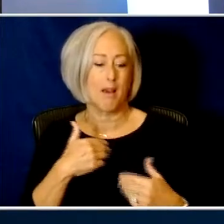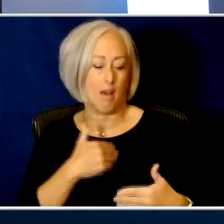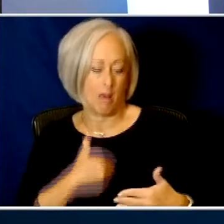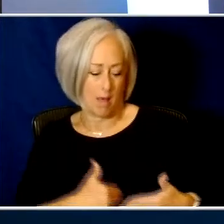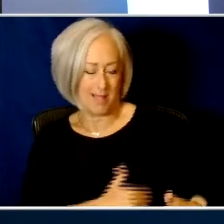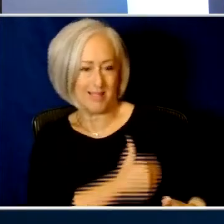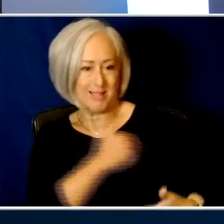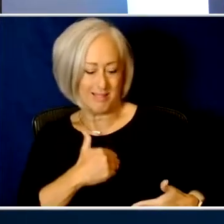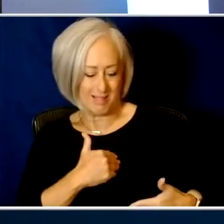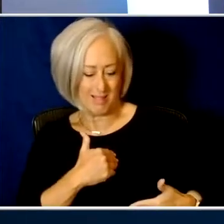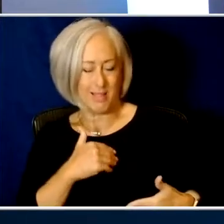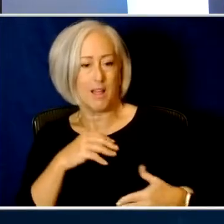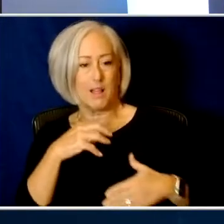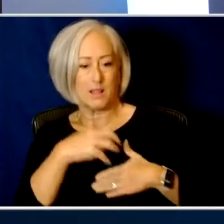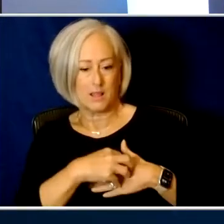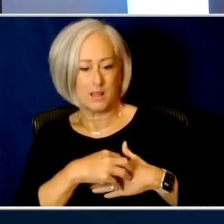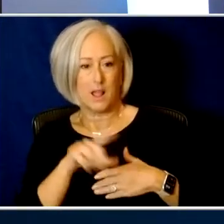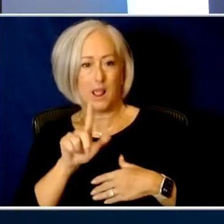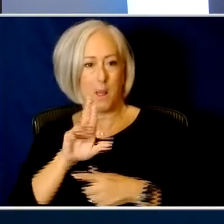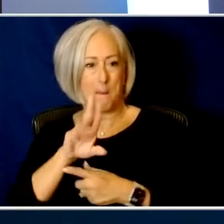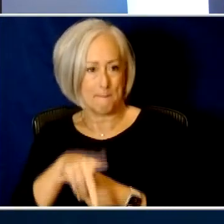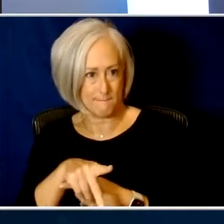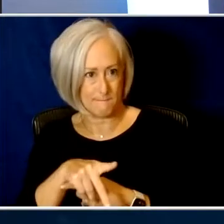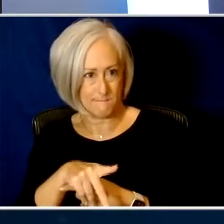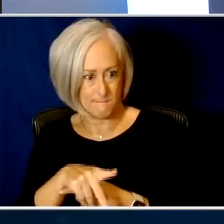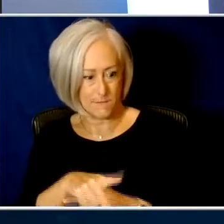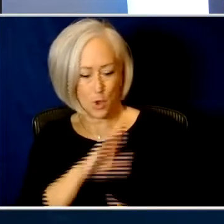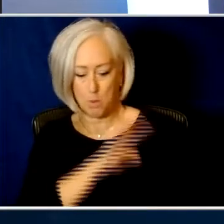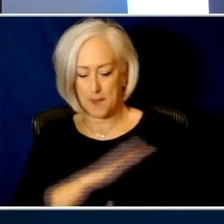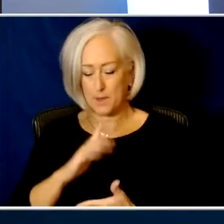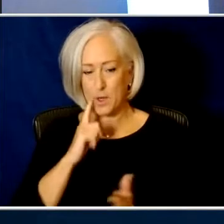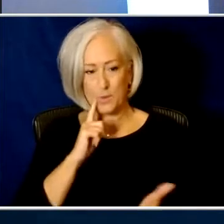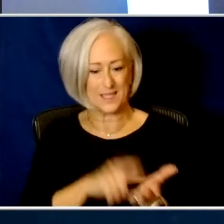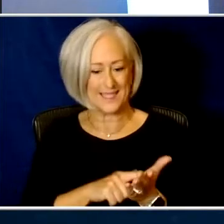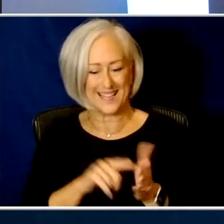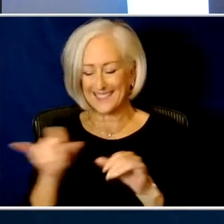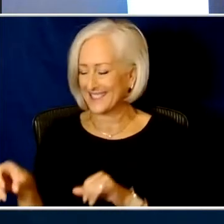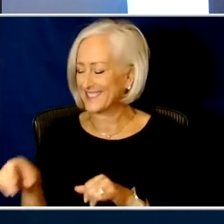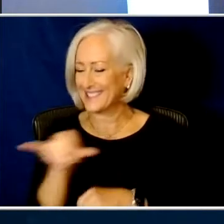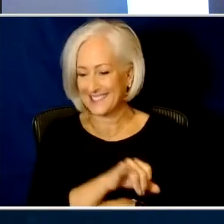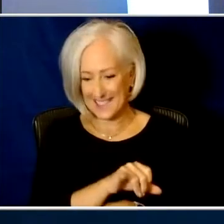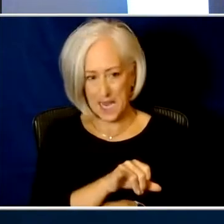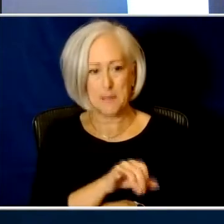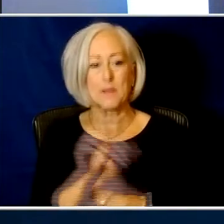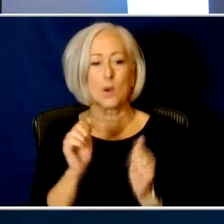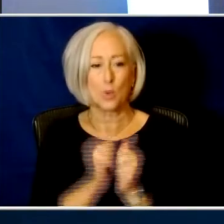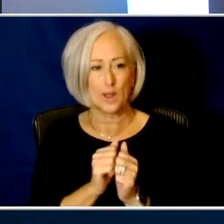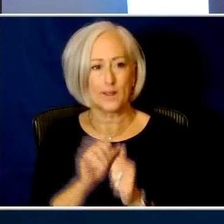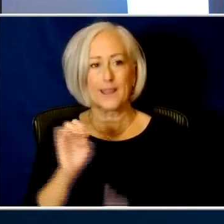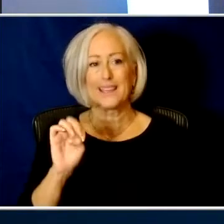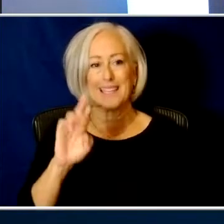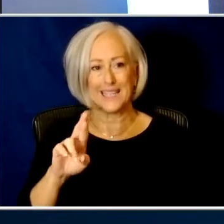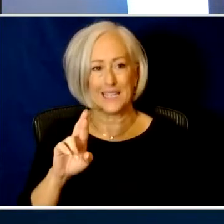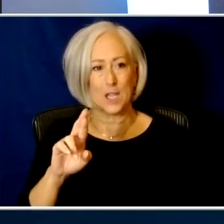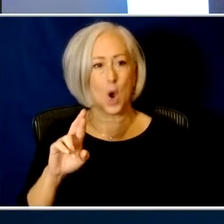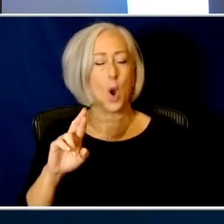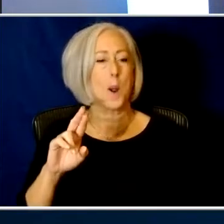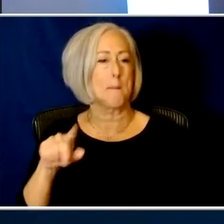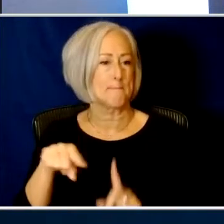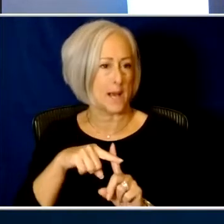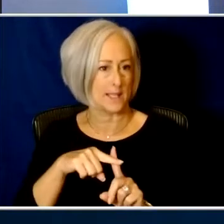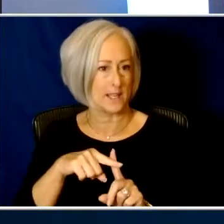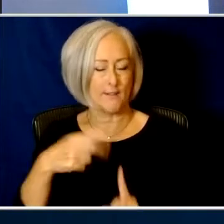same as other breast cancers. Do they present the same, or are there different symptoms that women should look for? So probably not. So